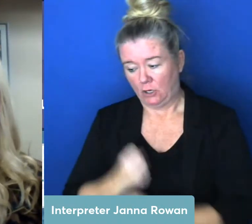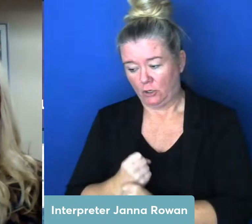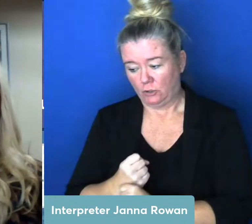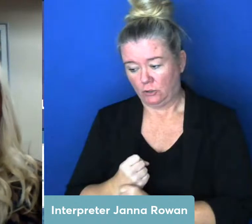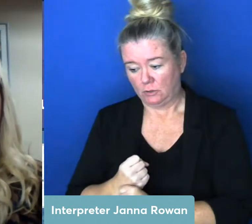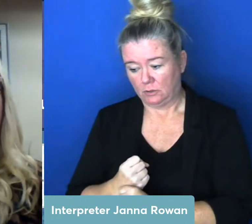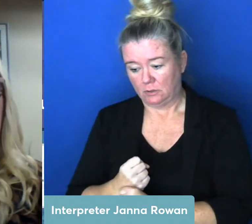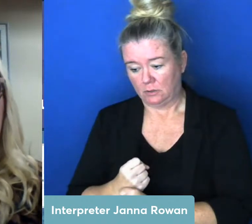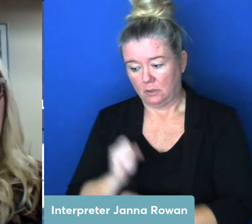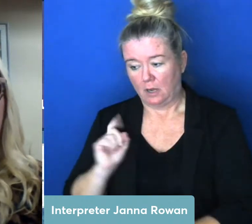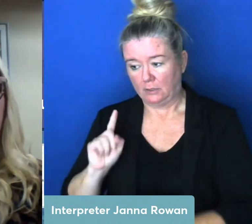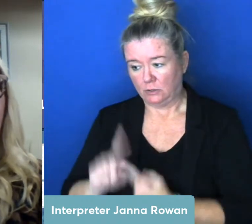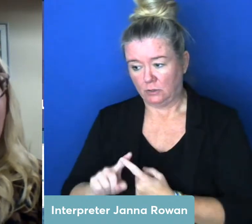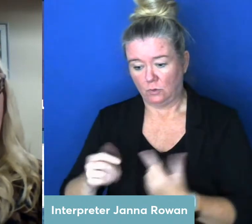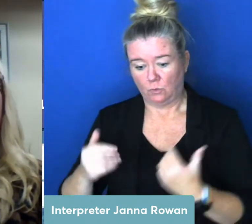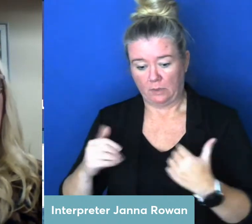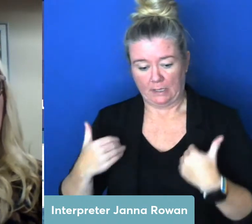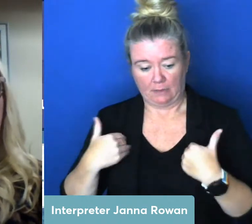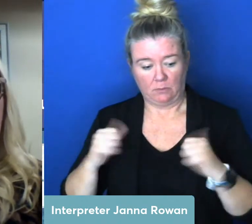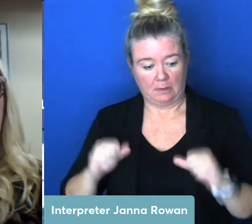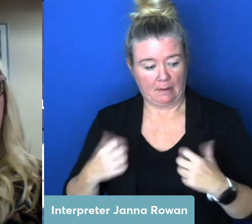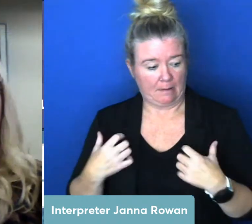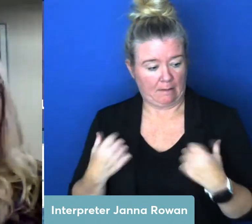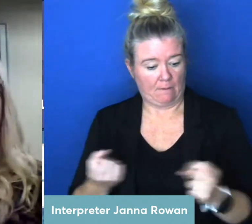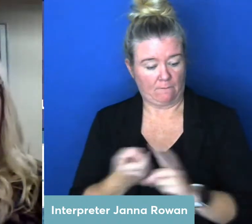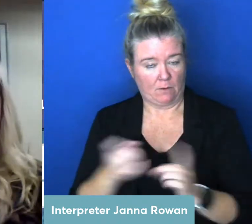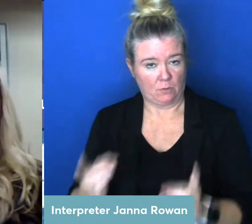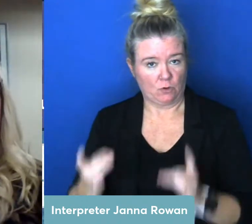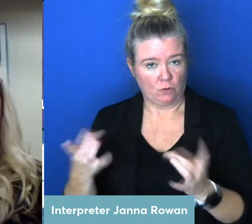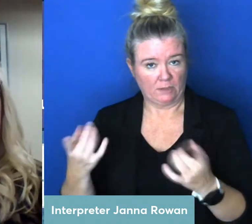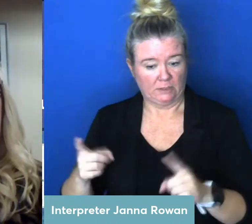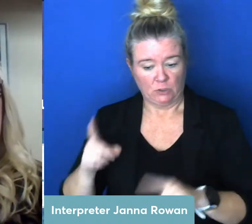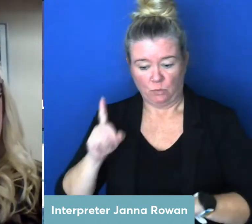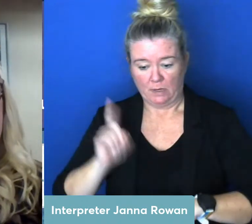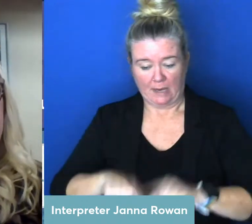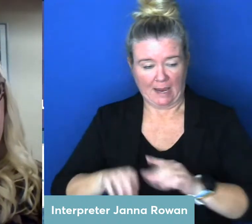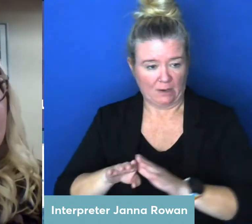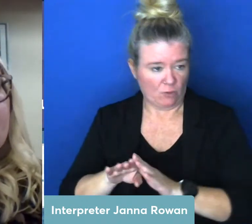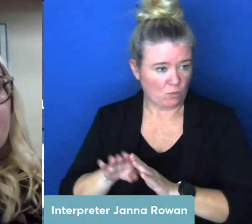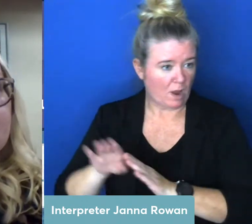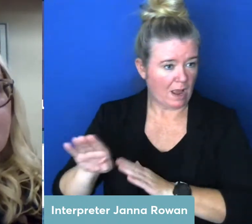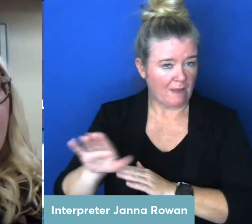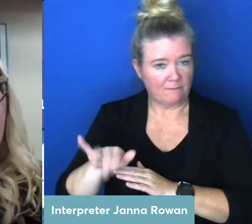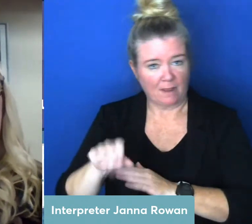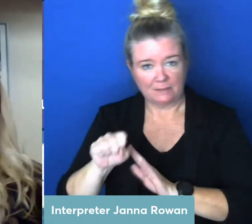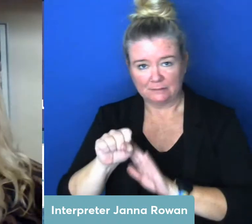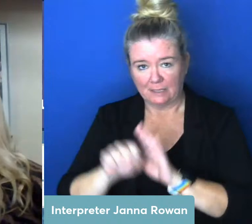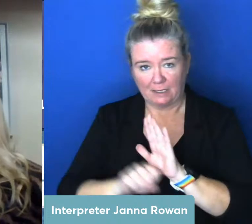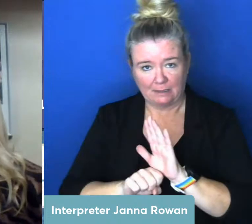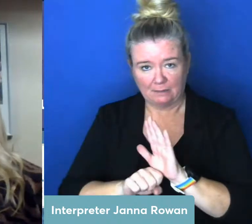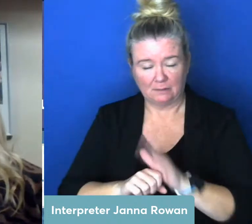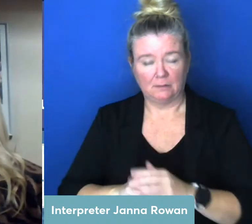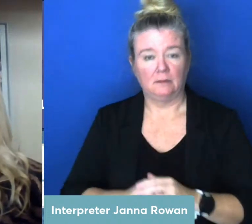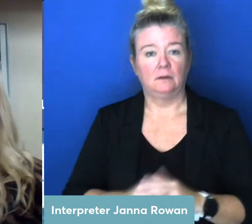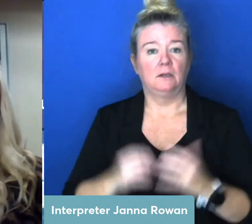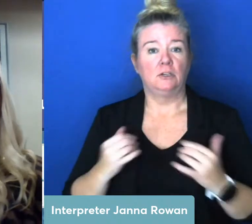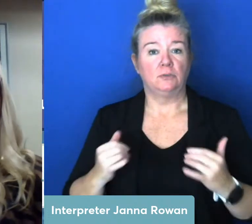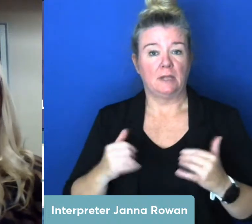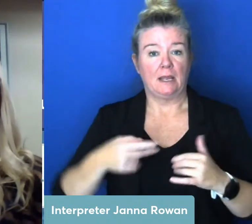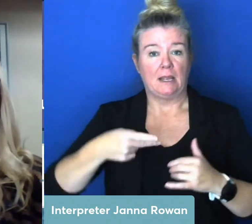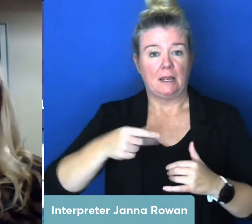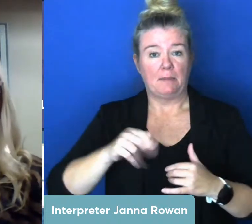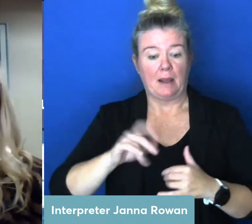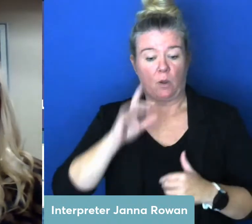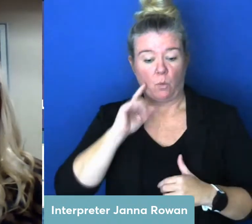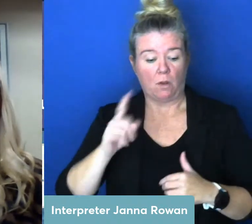to emerge from this crisis, we cannot expect to thrive as a state. Today, our panel will explore